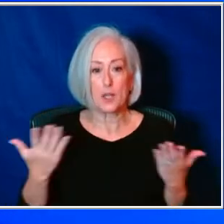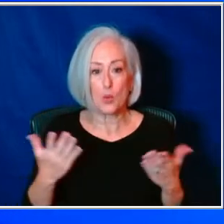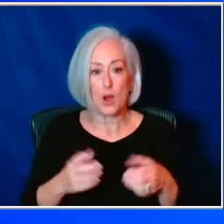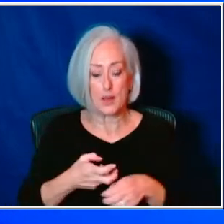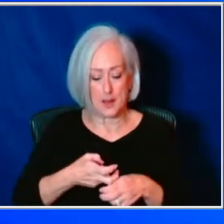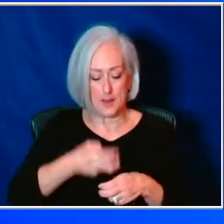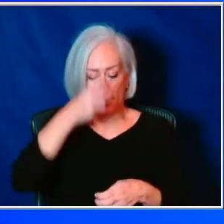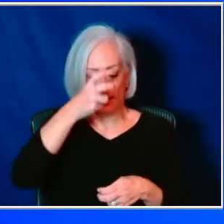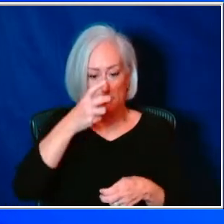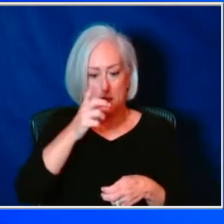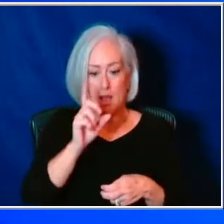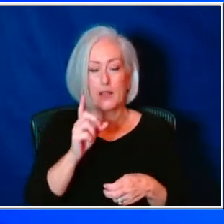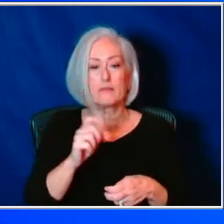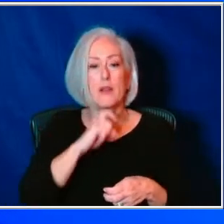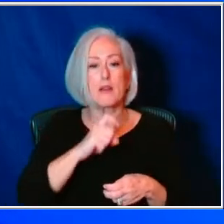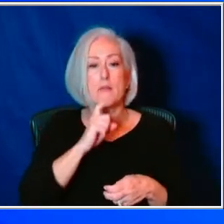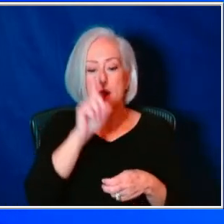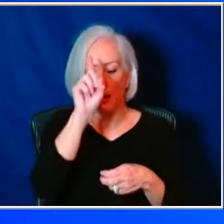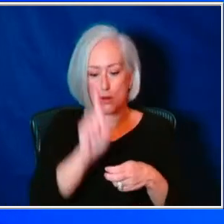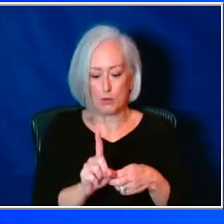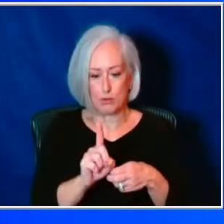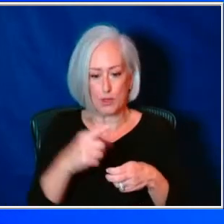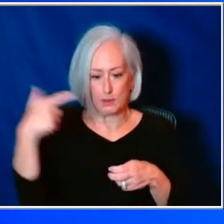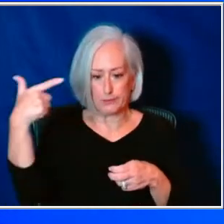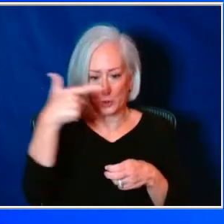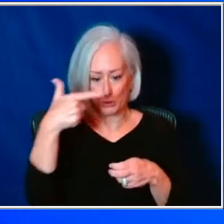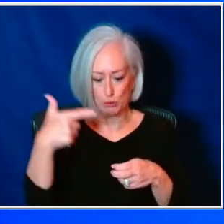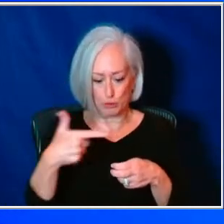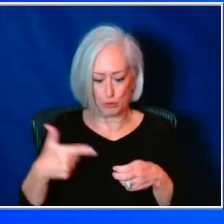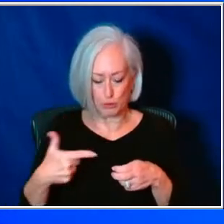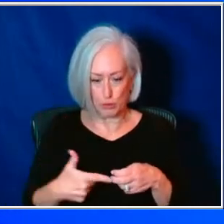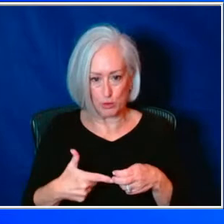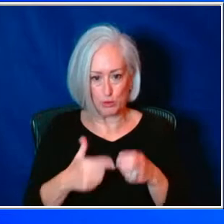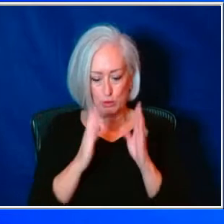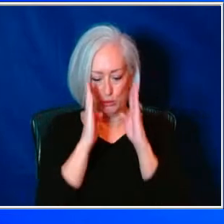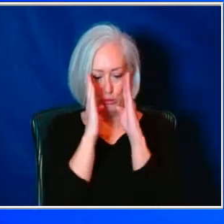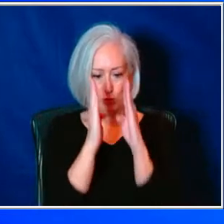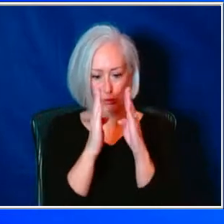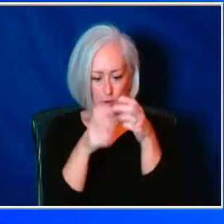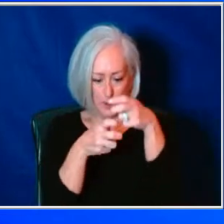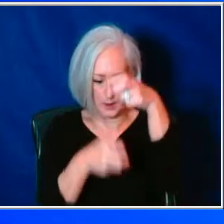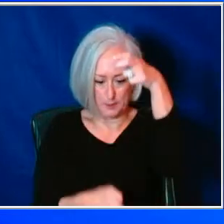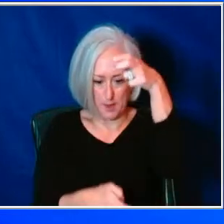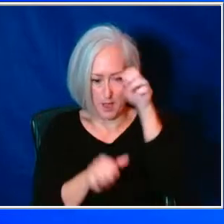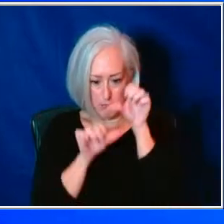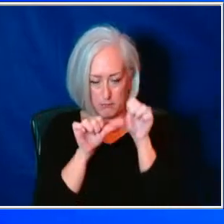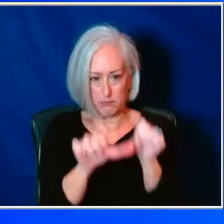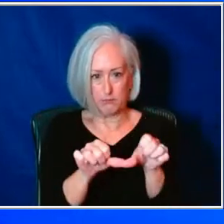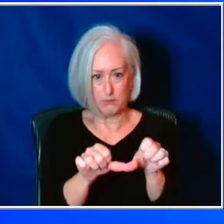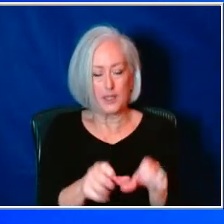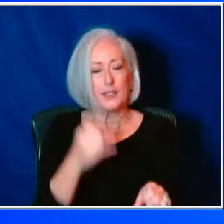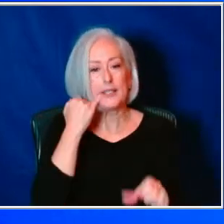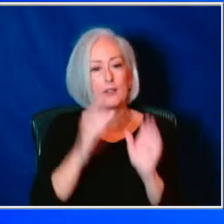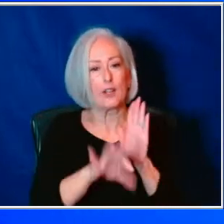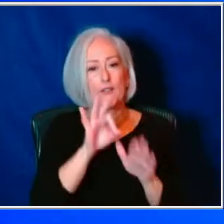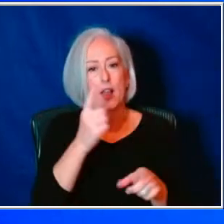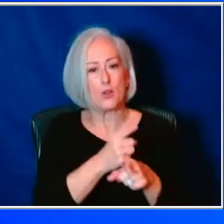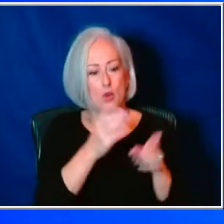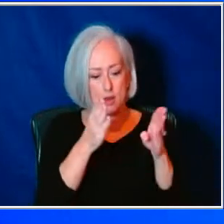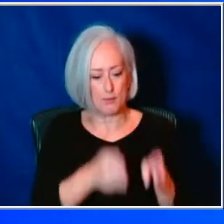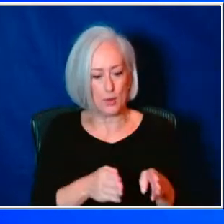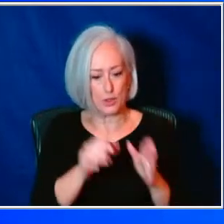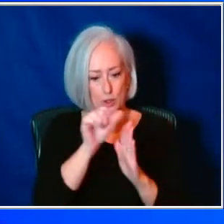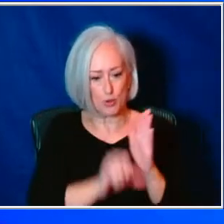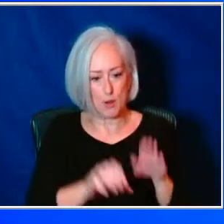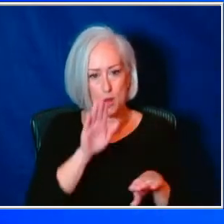the spine. A lot of those folks, if we can identify the right people to operate on, then they do get better. But I think it's just really, really important that we